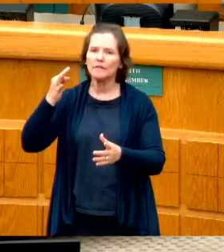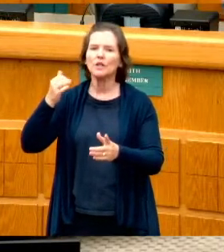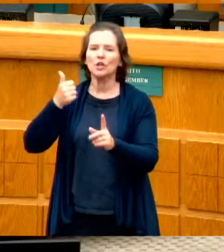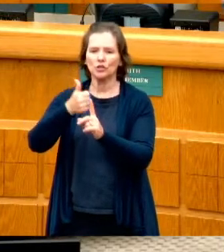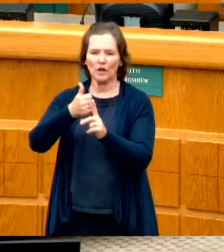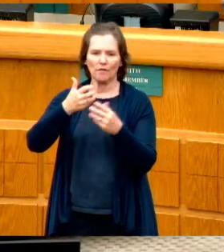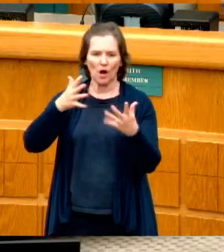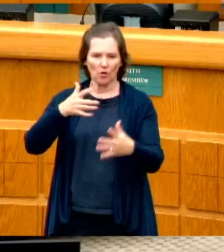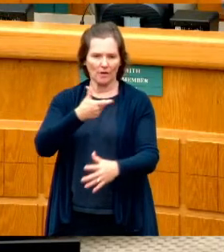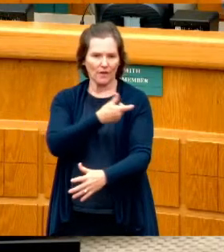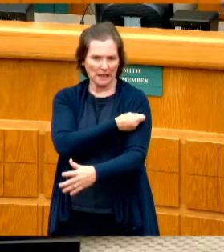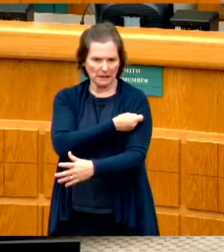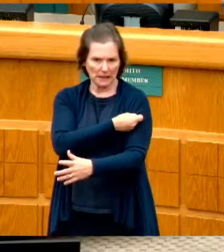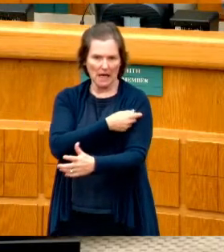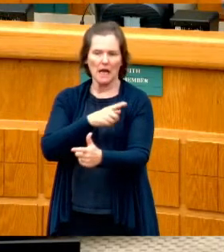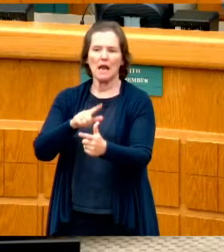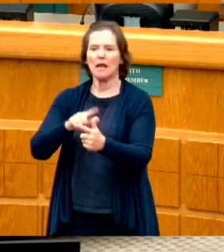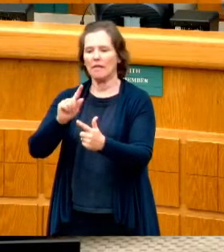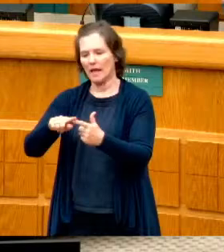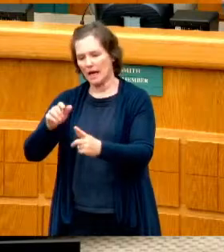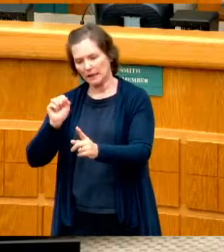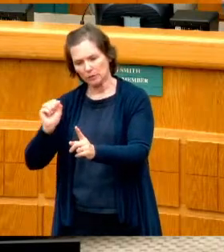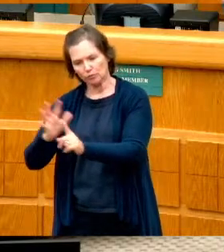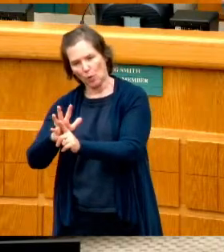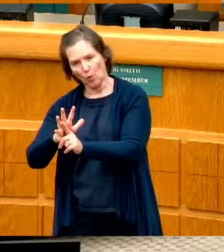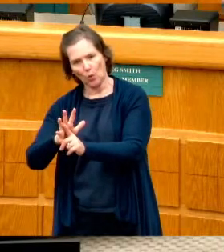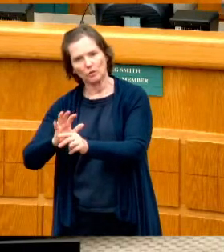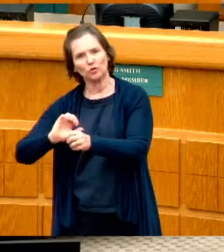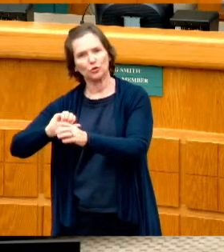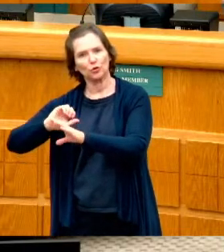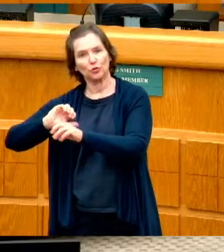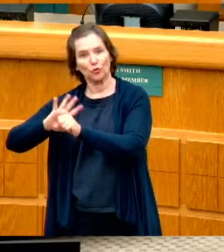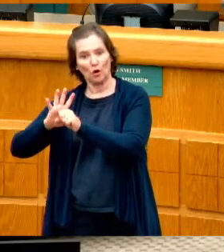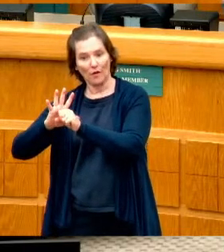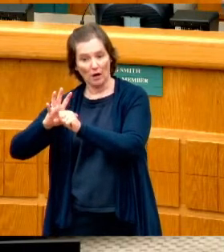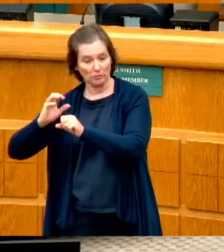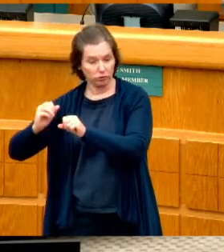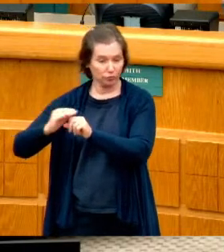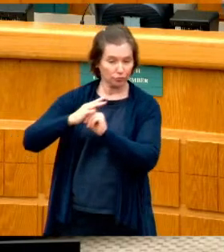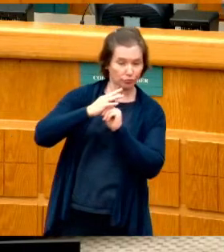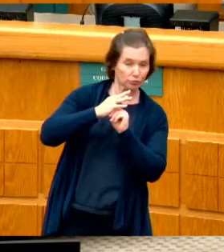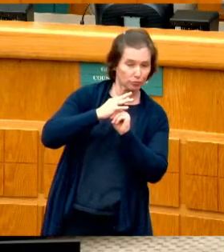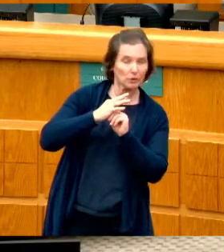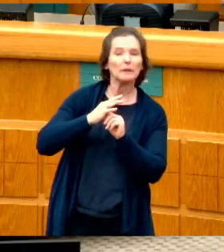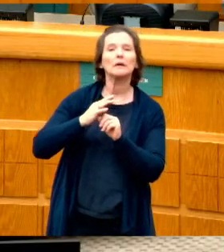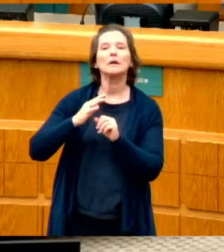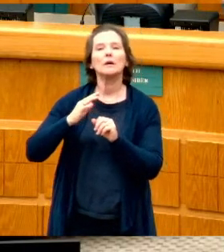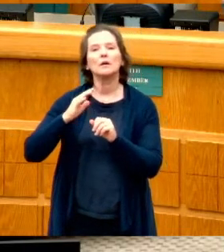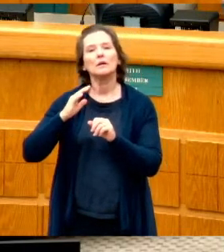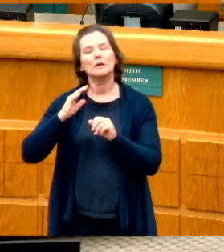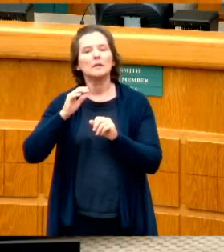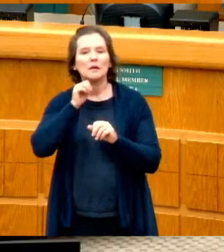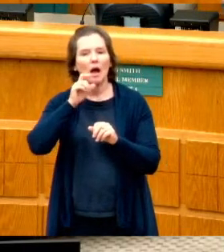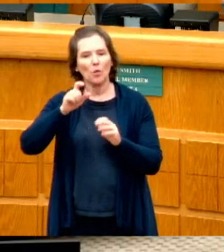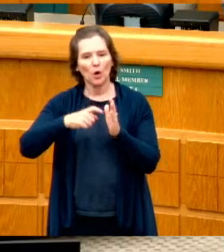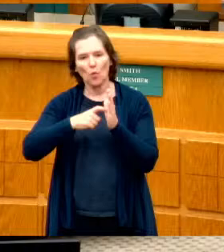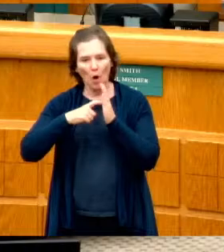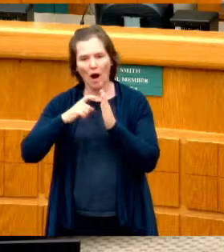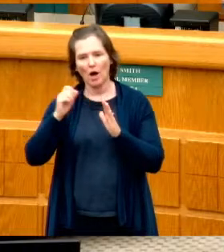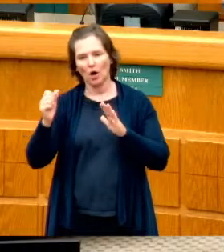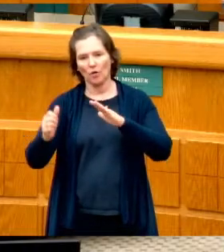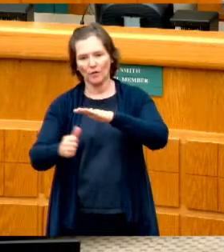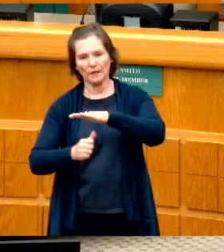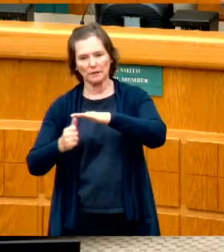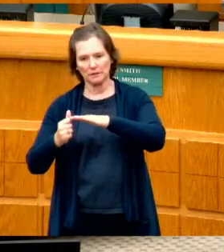sick, and you can continue your daily business as usual. That's all I have. Are there any questions?